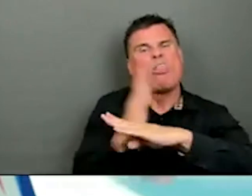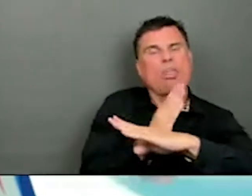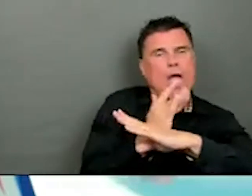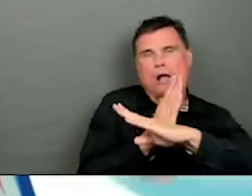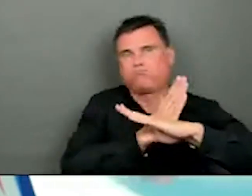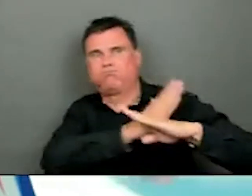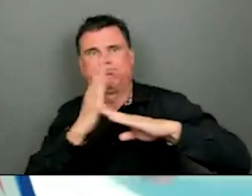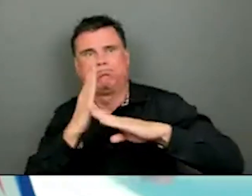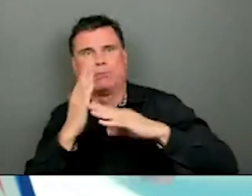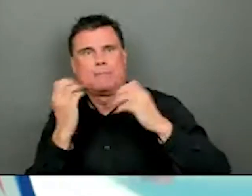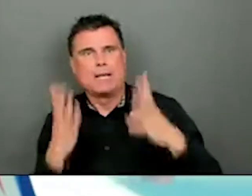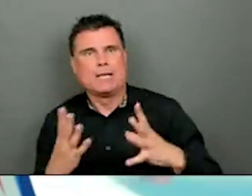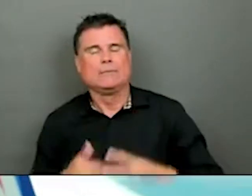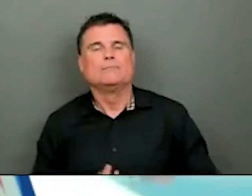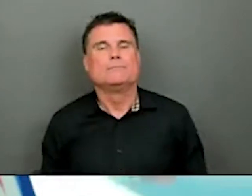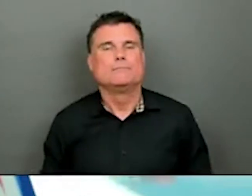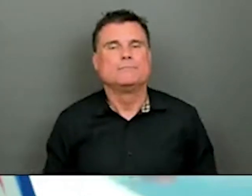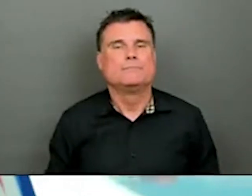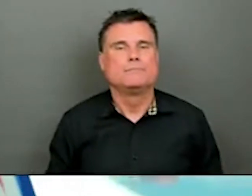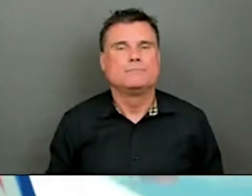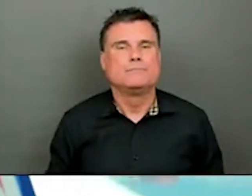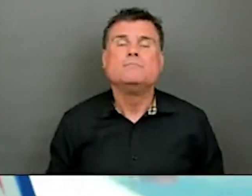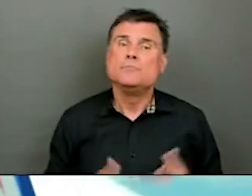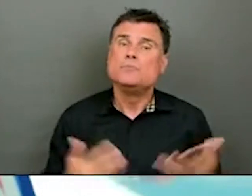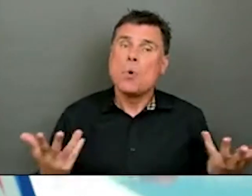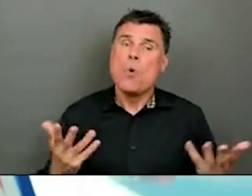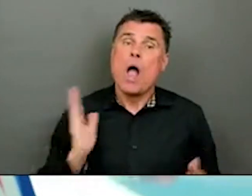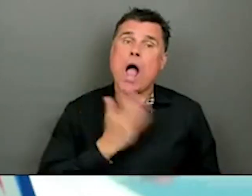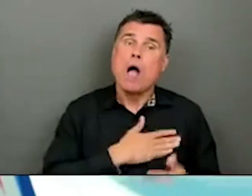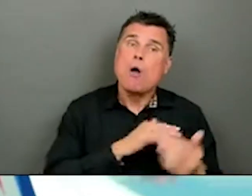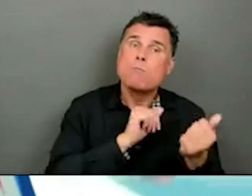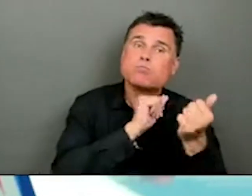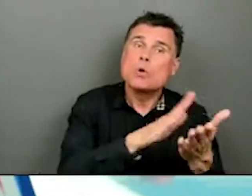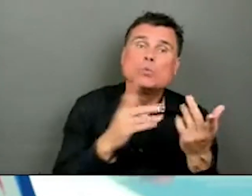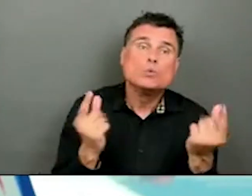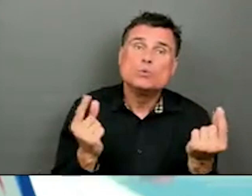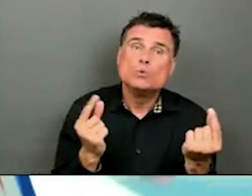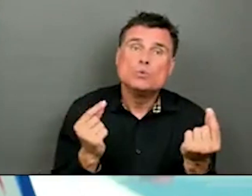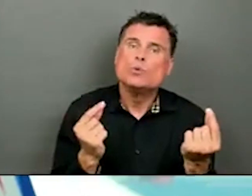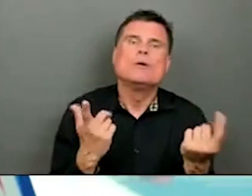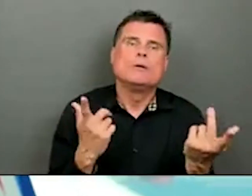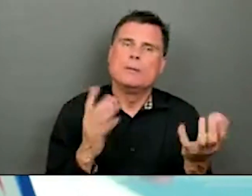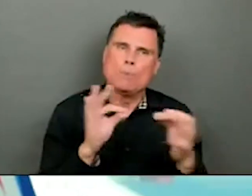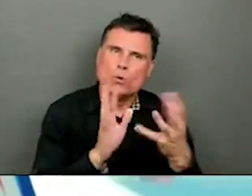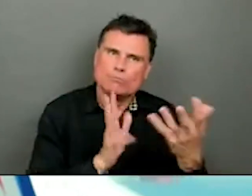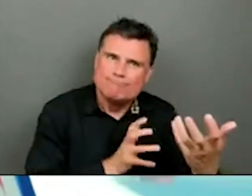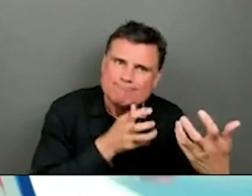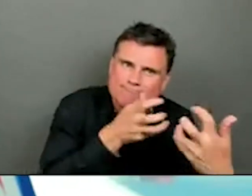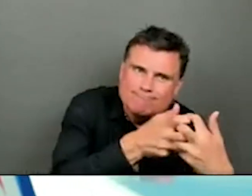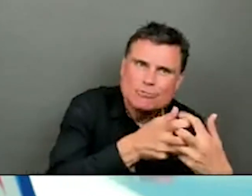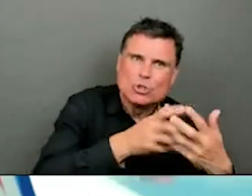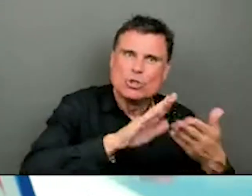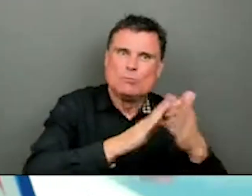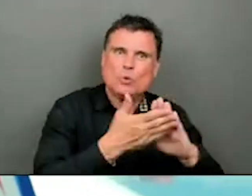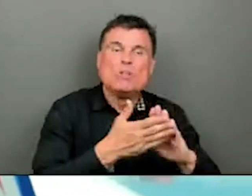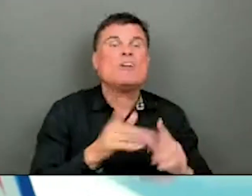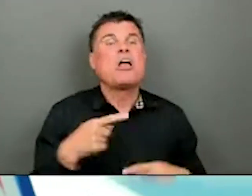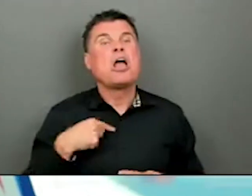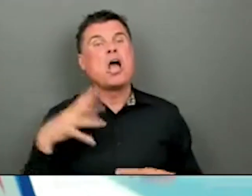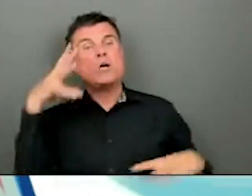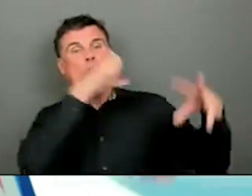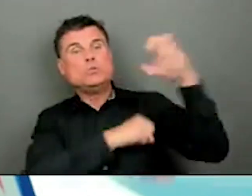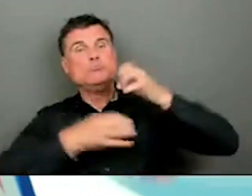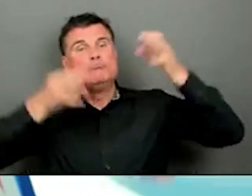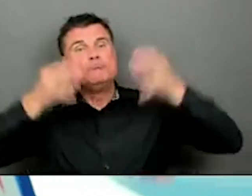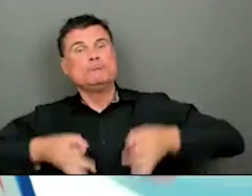beginning has been to work with communities and work with people, not to draw conclusions, but to see slightly lower